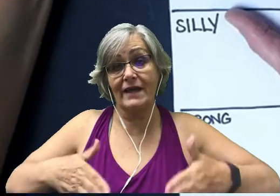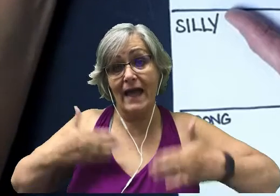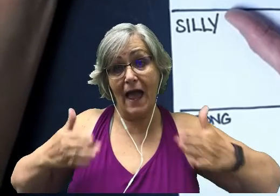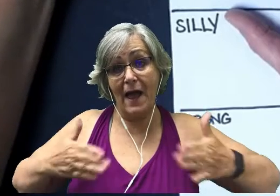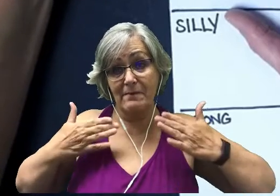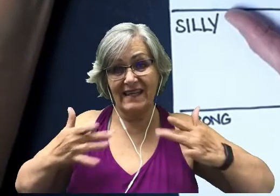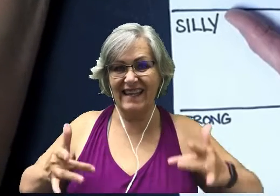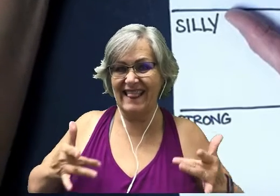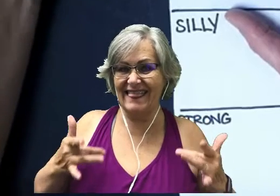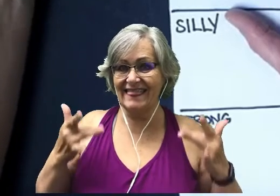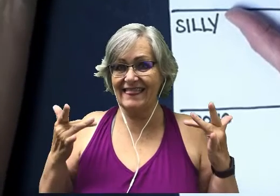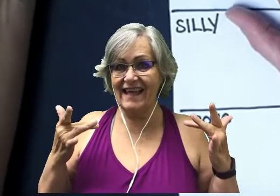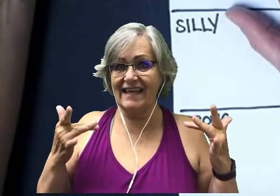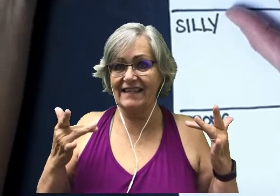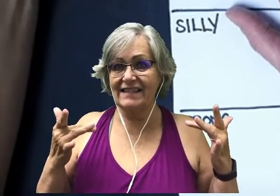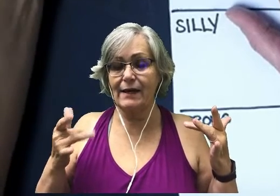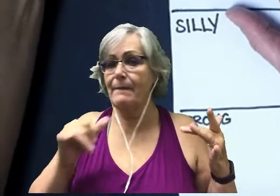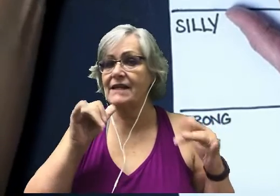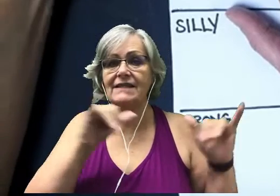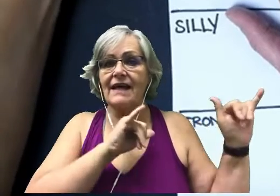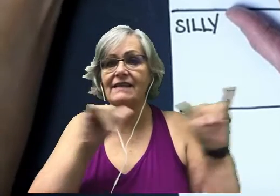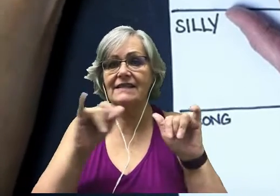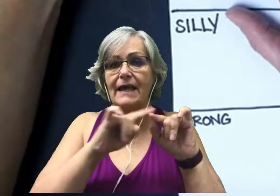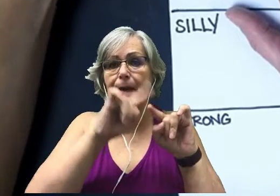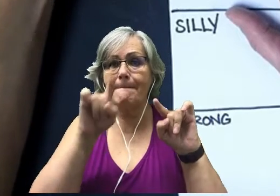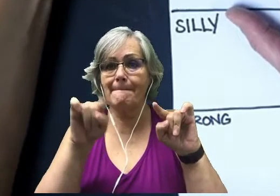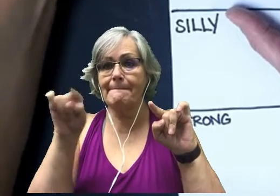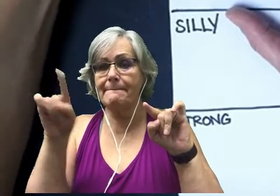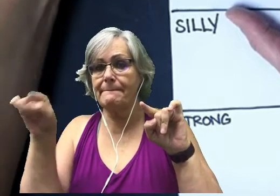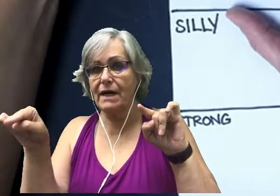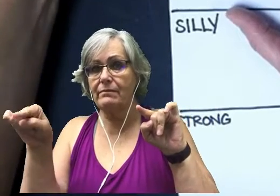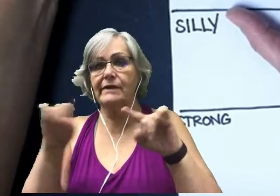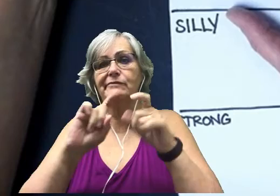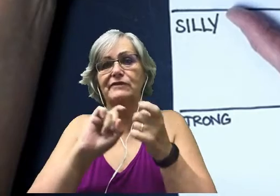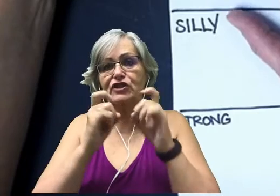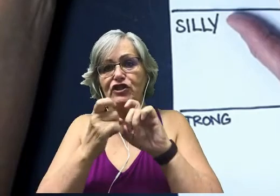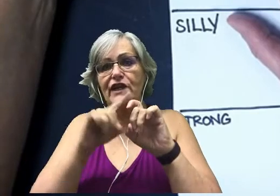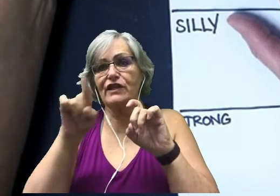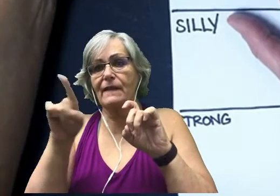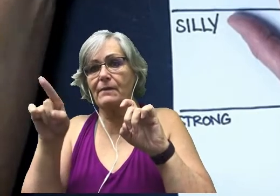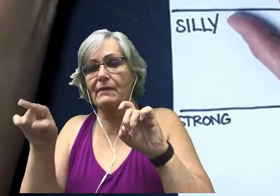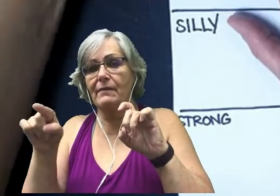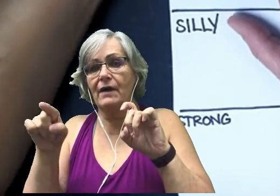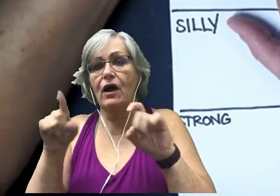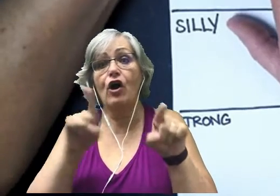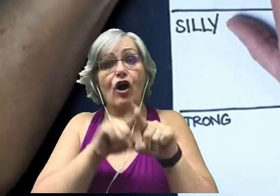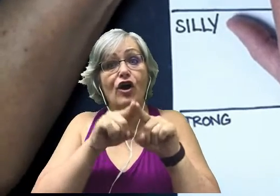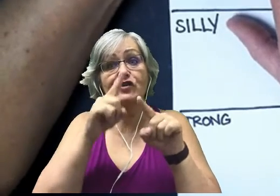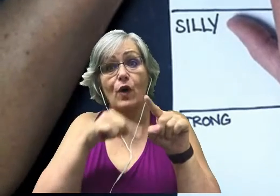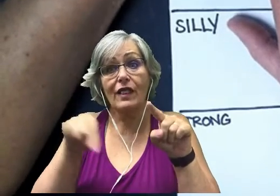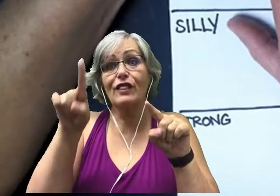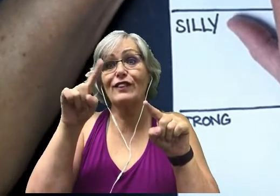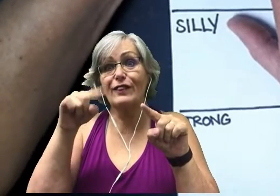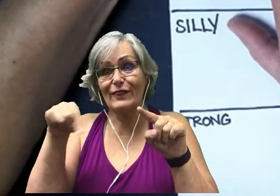still showing happiness, still showing a lightness, but I'm not keeping the exact same bump. I'm making it a little bit varied. I